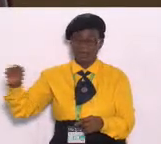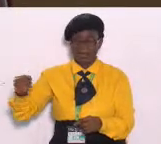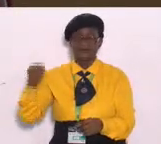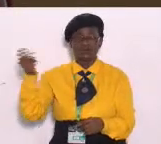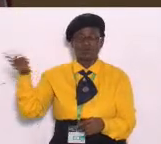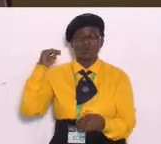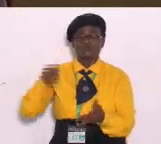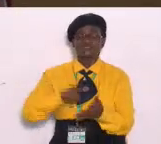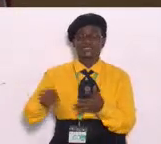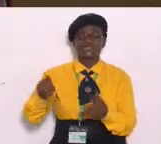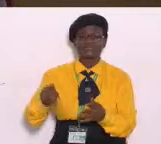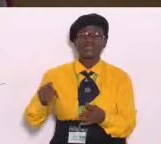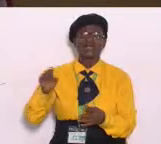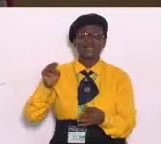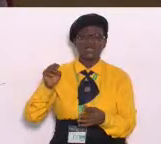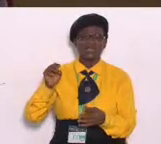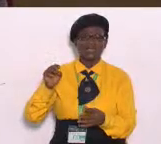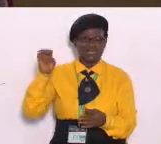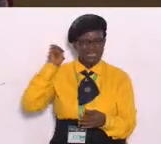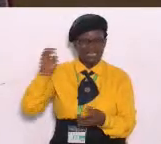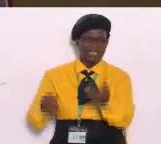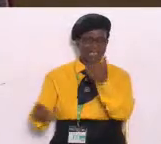Naaman came back